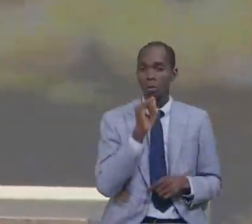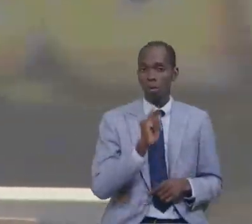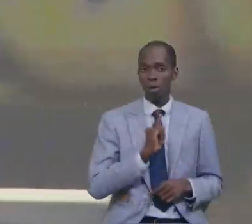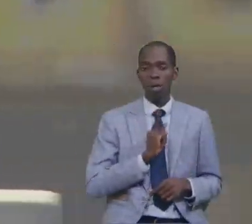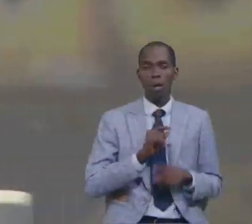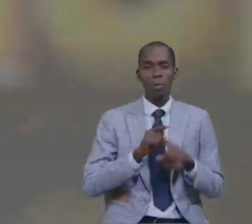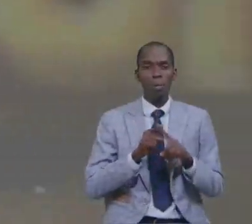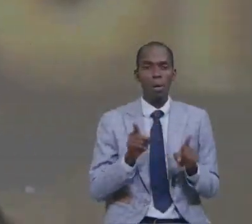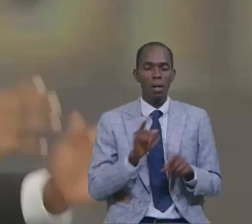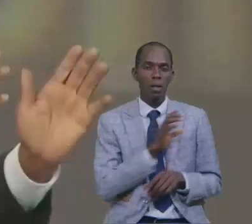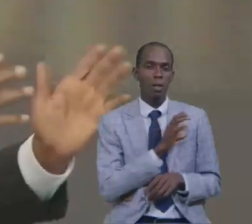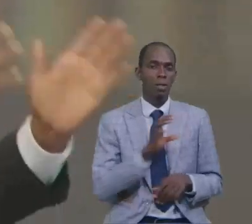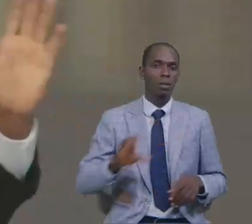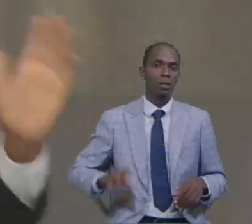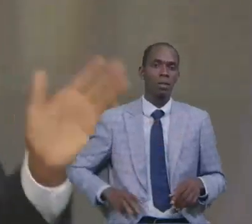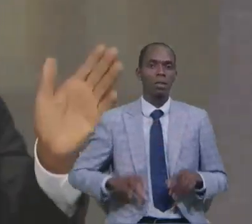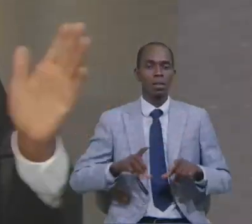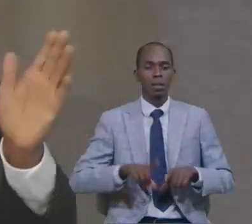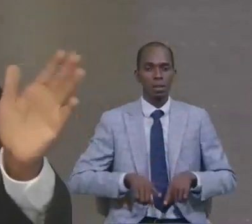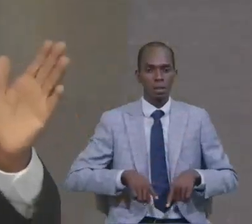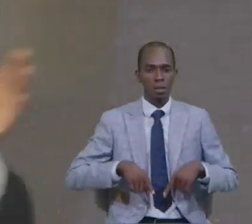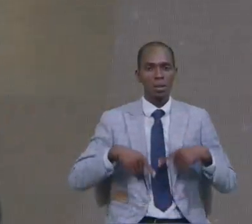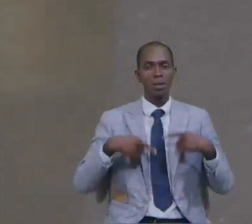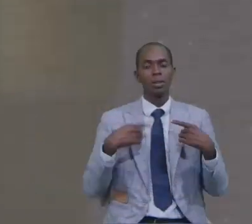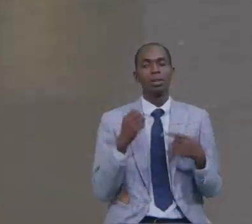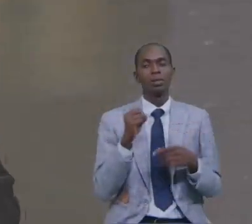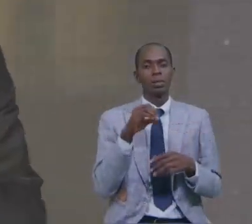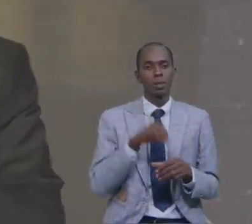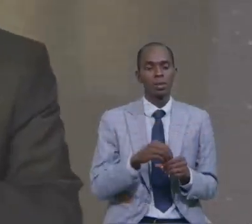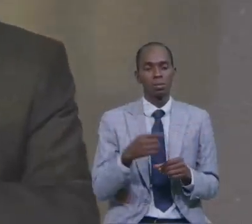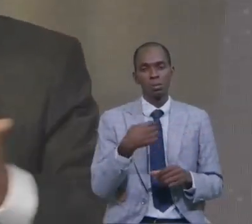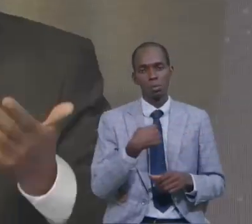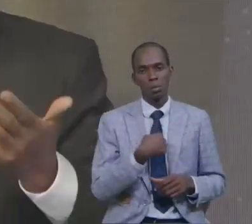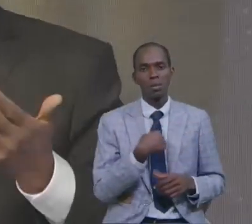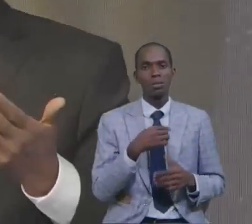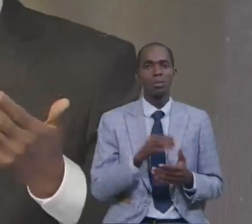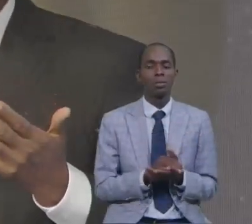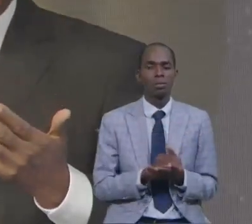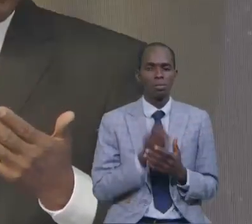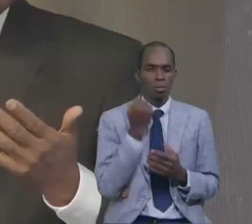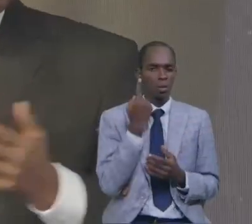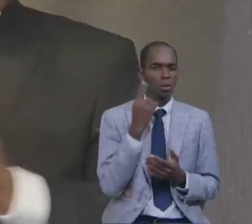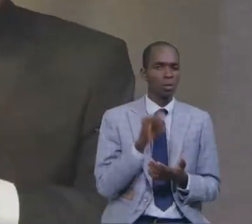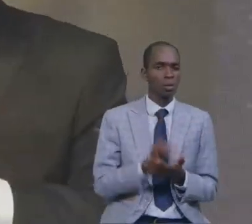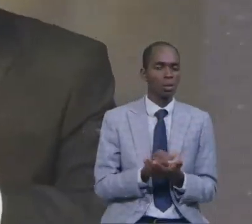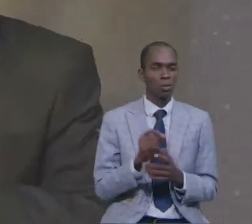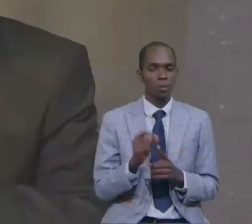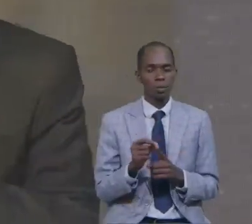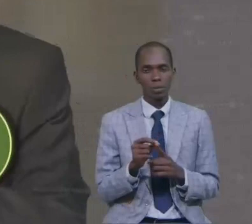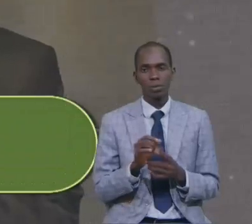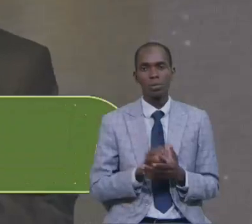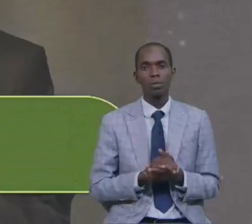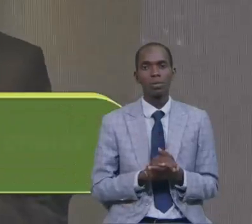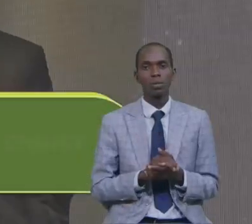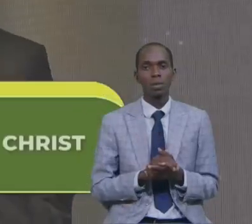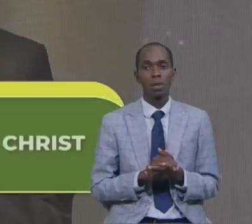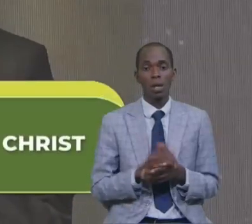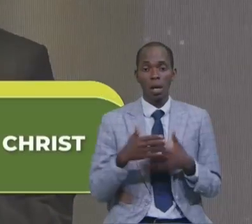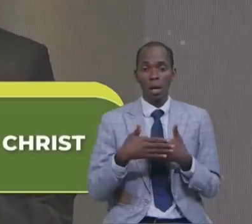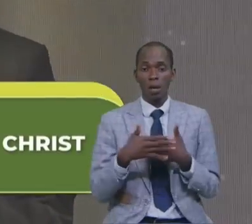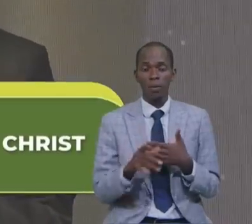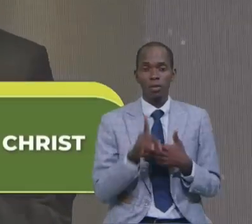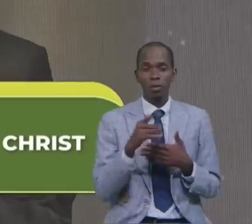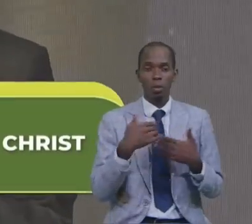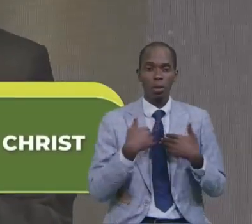that. After you've given your life to the Lord, Christ, in his love, in